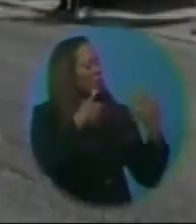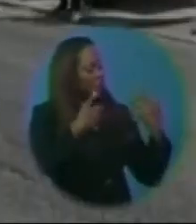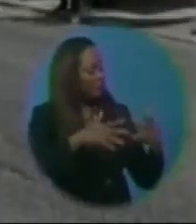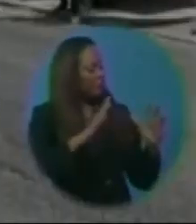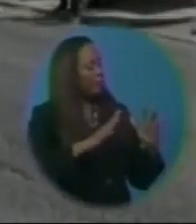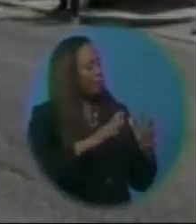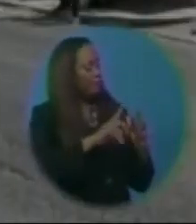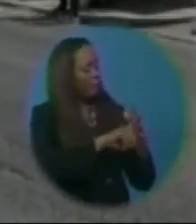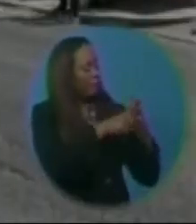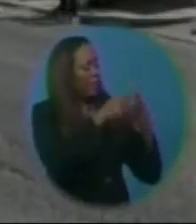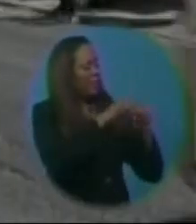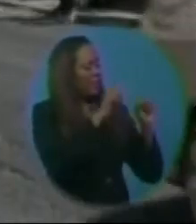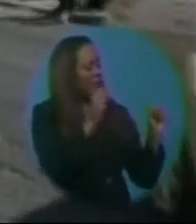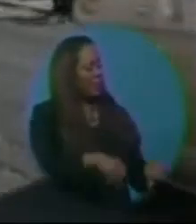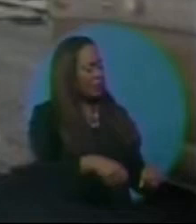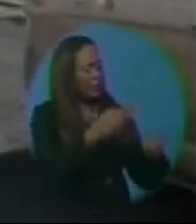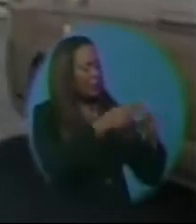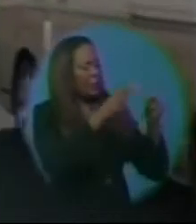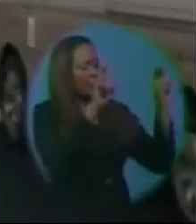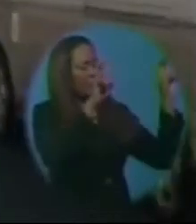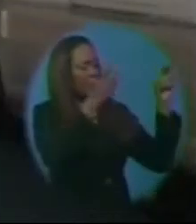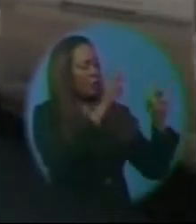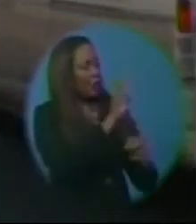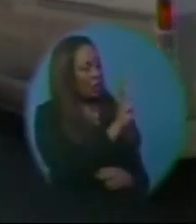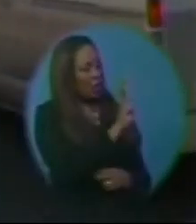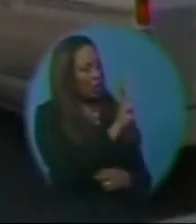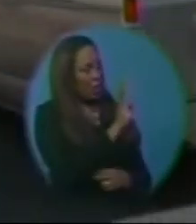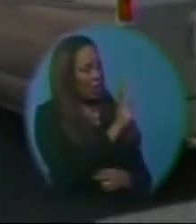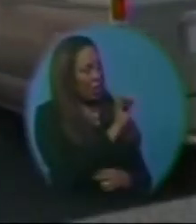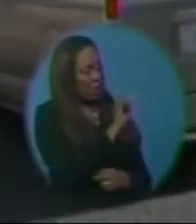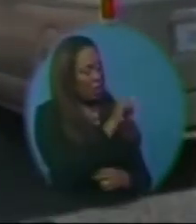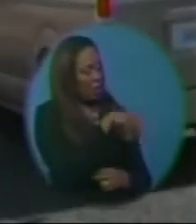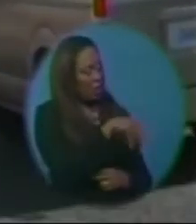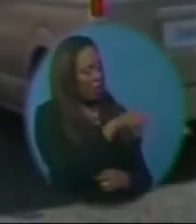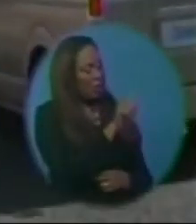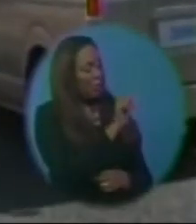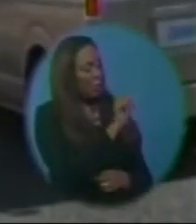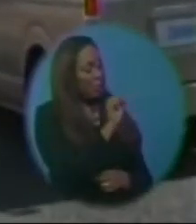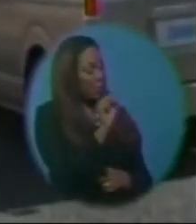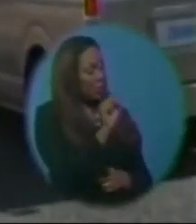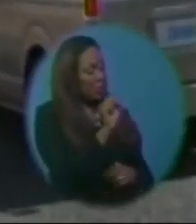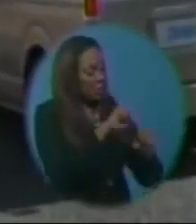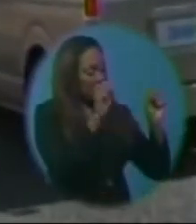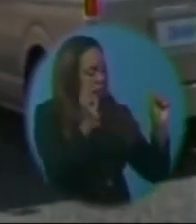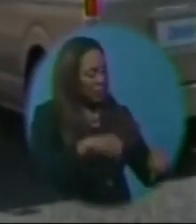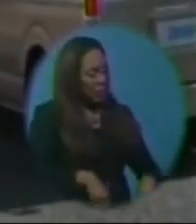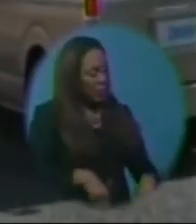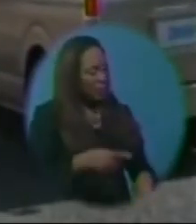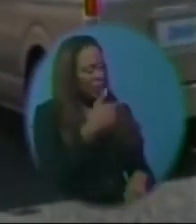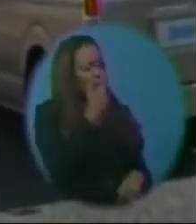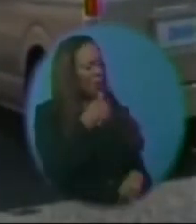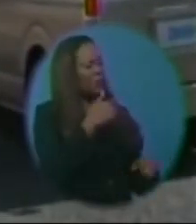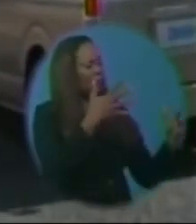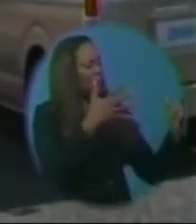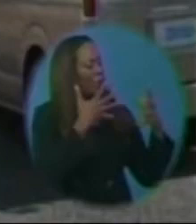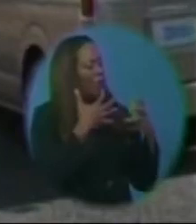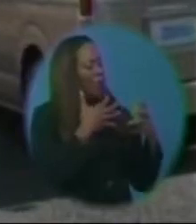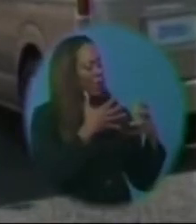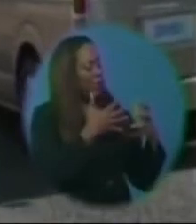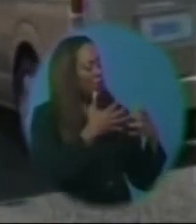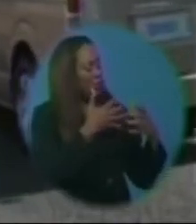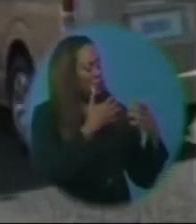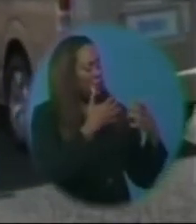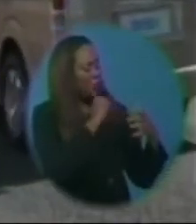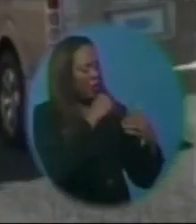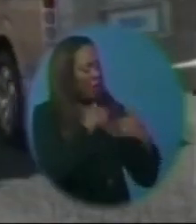and then a number of other smaller measures we've been pursuing, including taking some of the heavier users offline. What we have